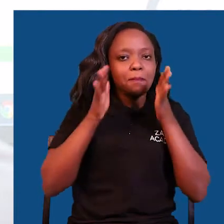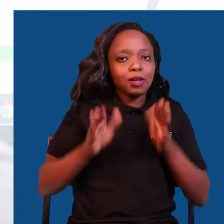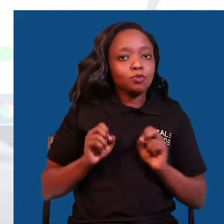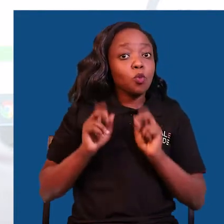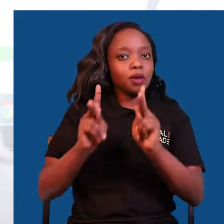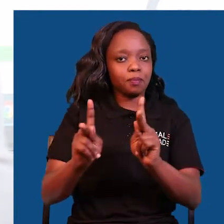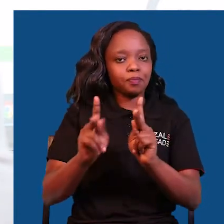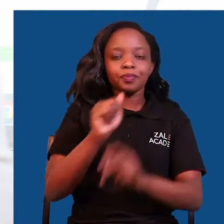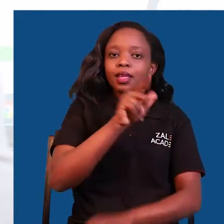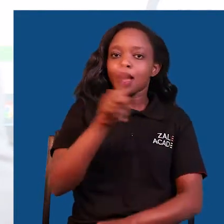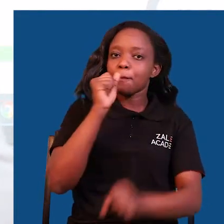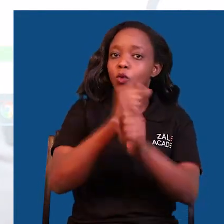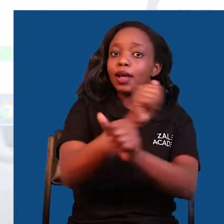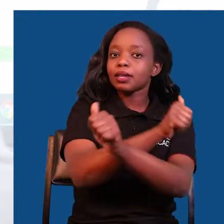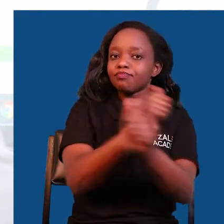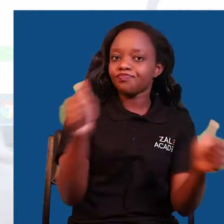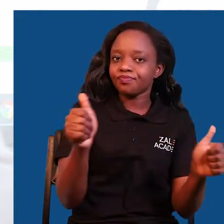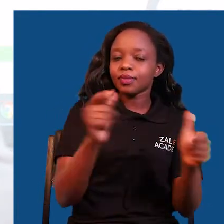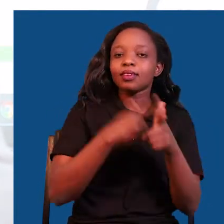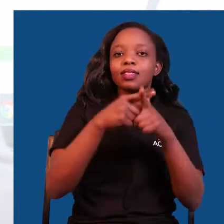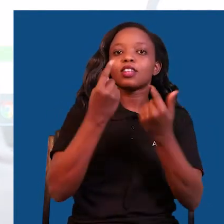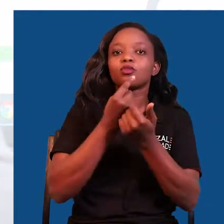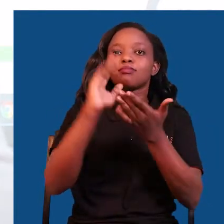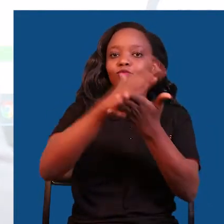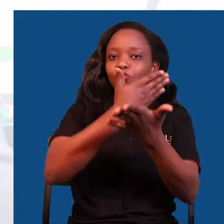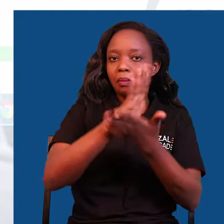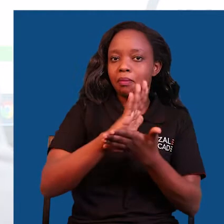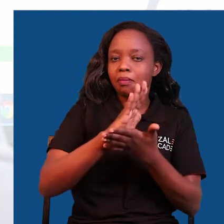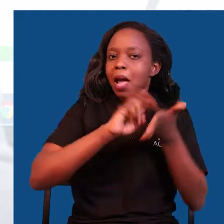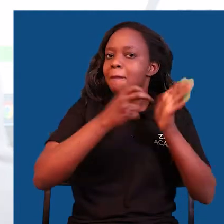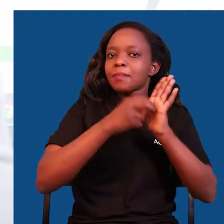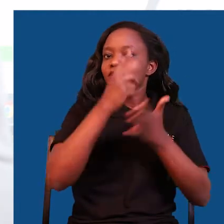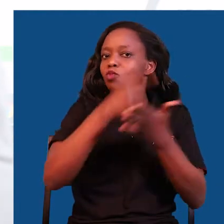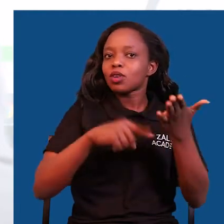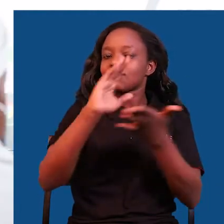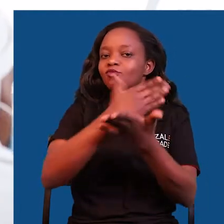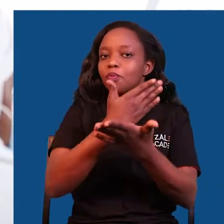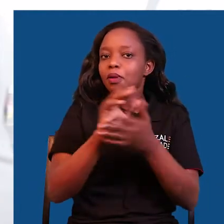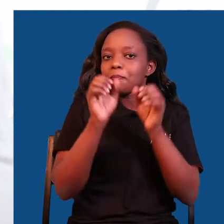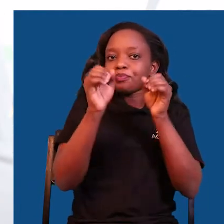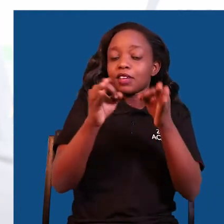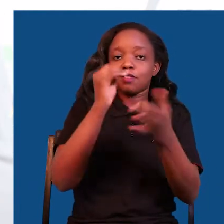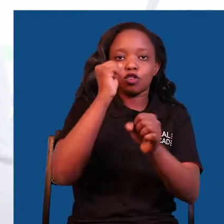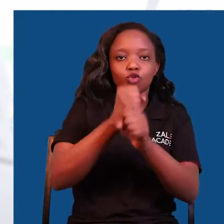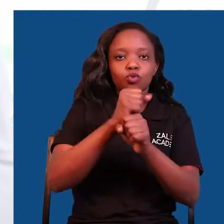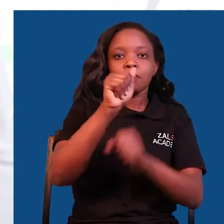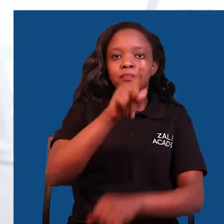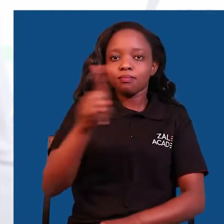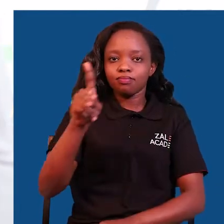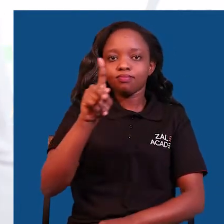with everything, the application is working correctly, you deploy. What does deploying mean? If you're doing an